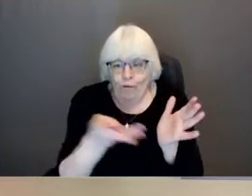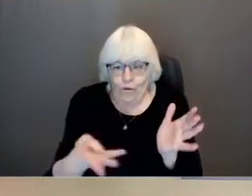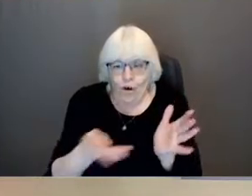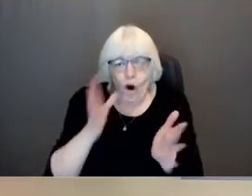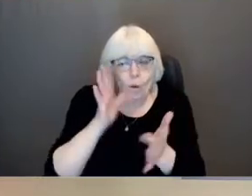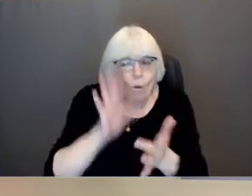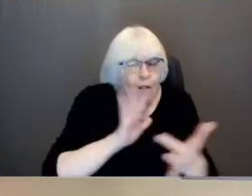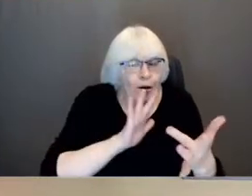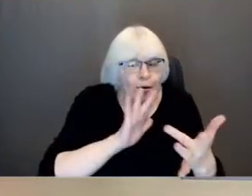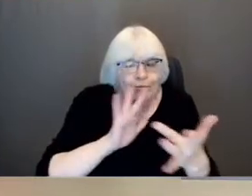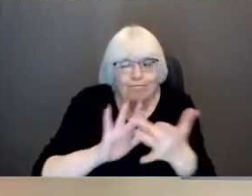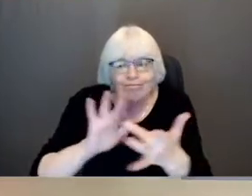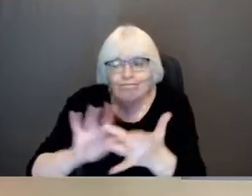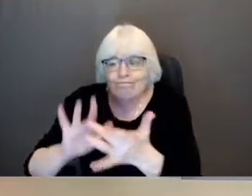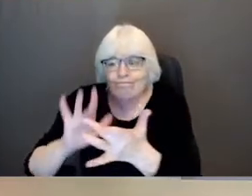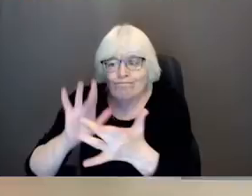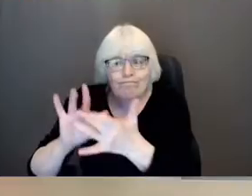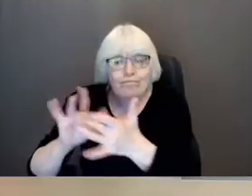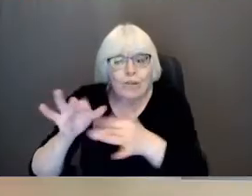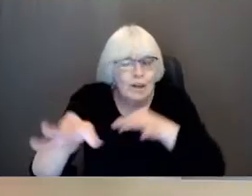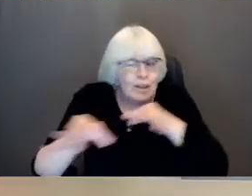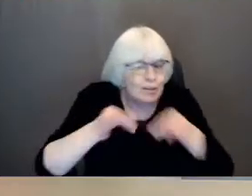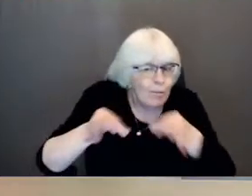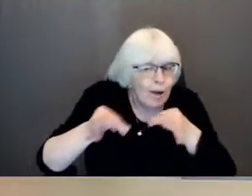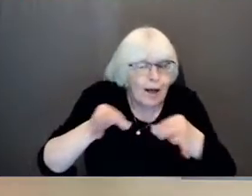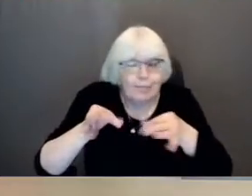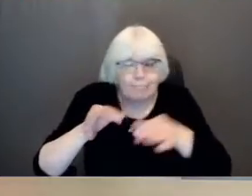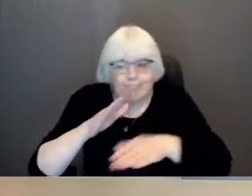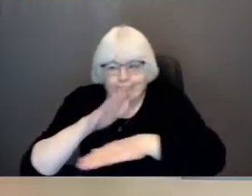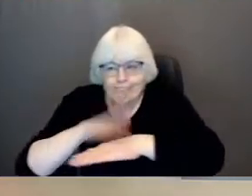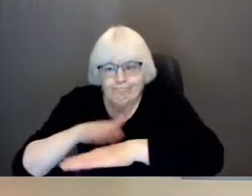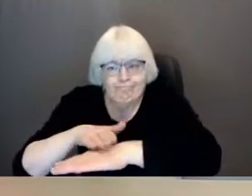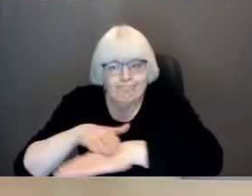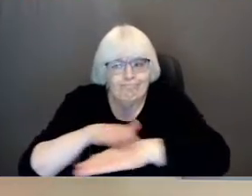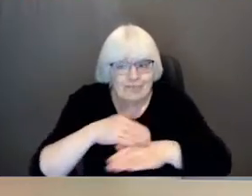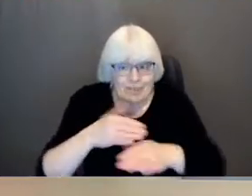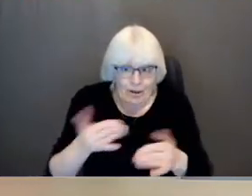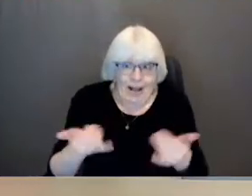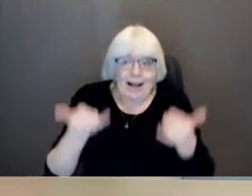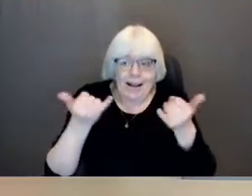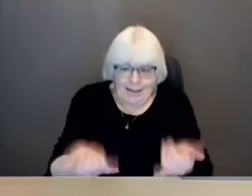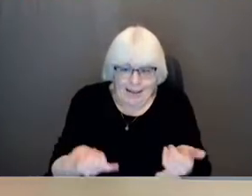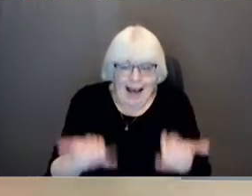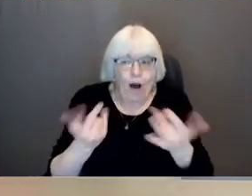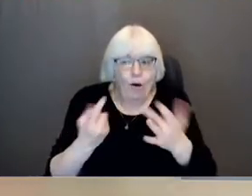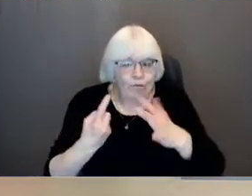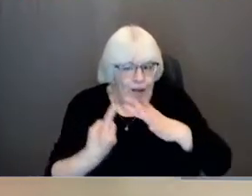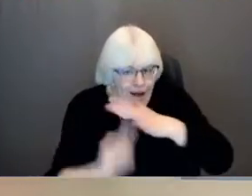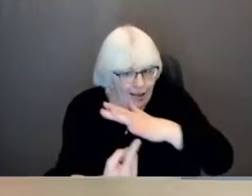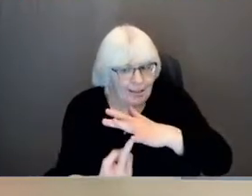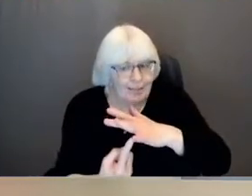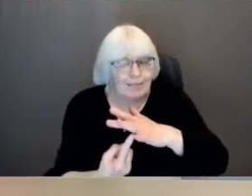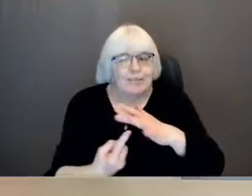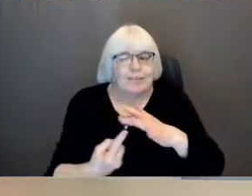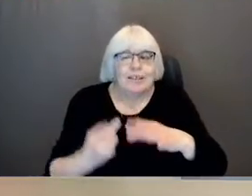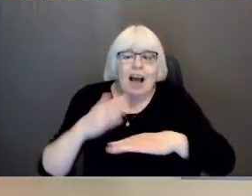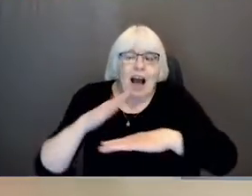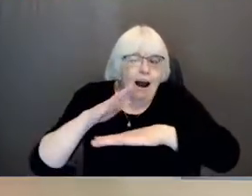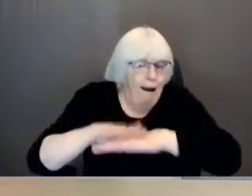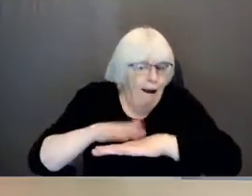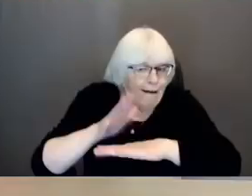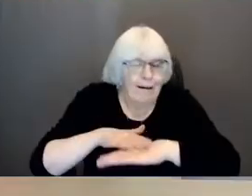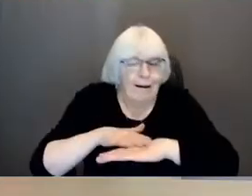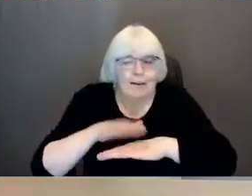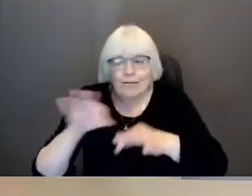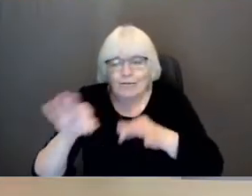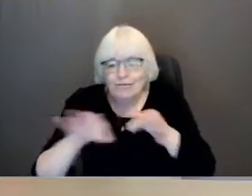to advise. They give information to them about what they need to advise for their close contacts and who to consider a